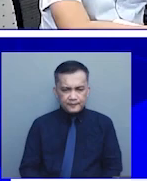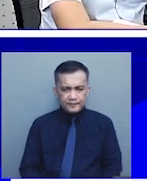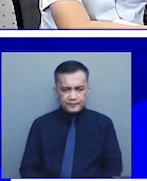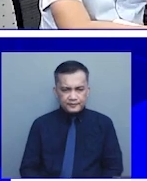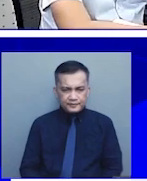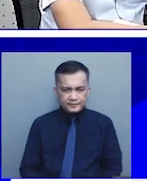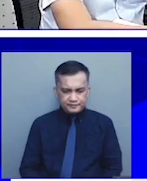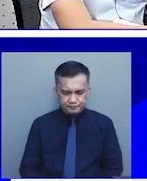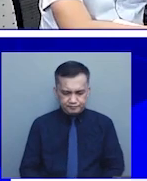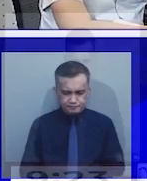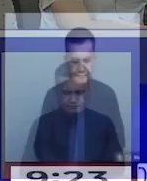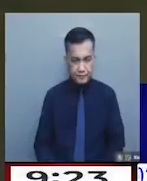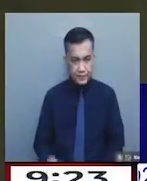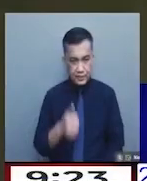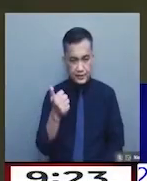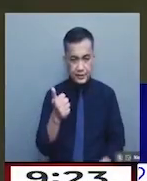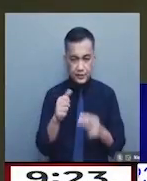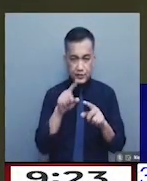Other questions?